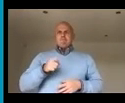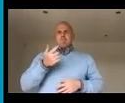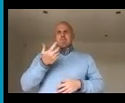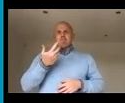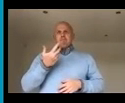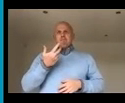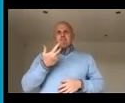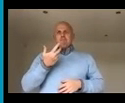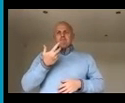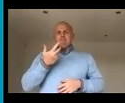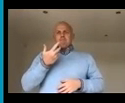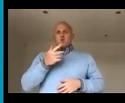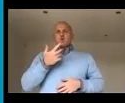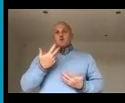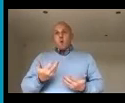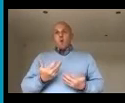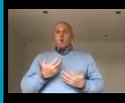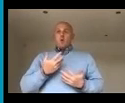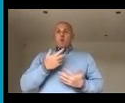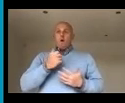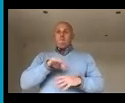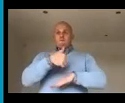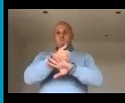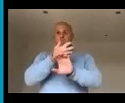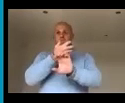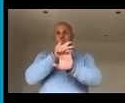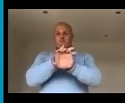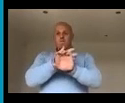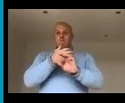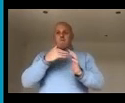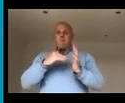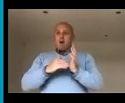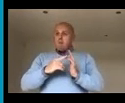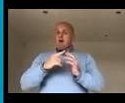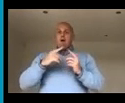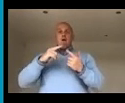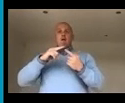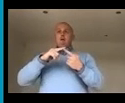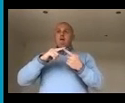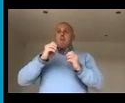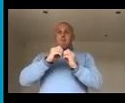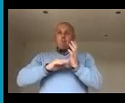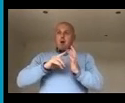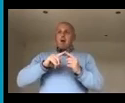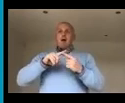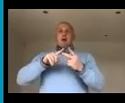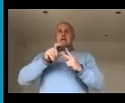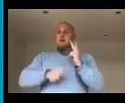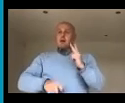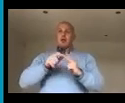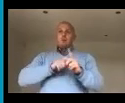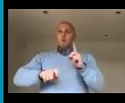particularly targeting BAME communities and disability organisations. And what we've got here